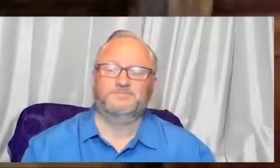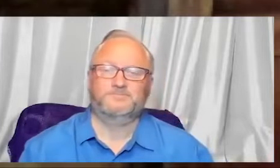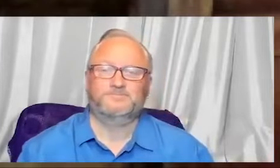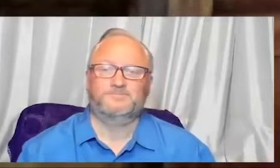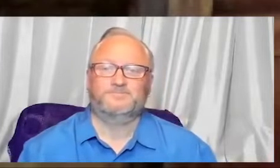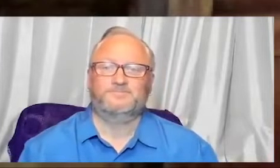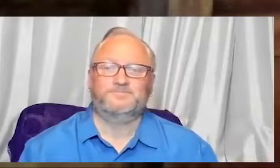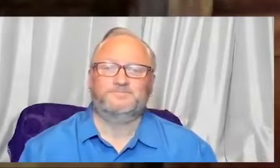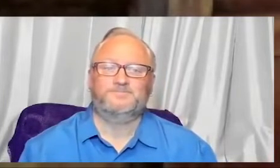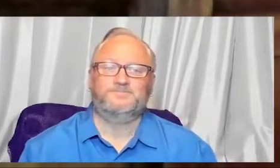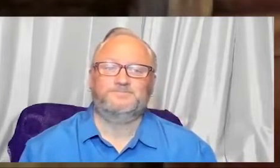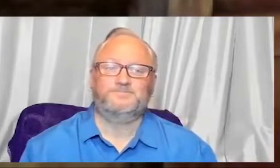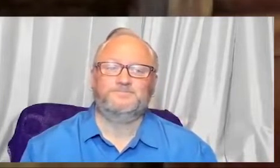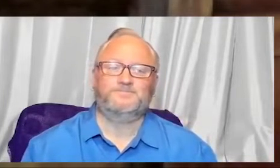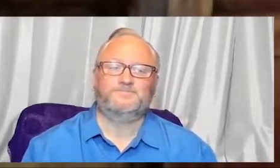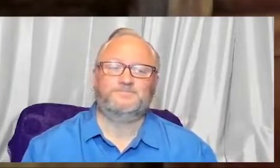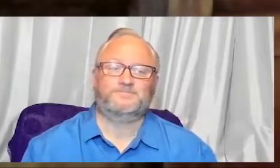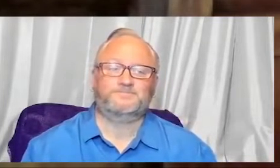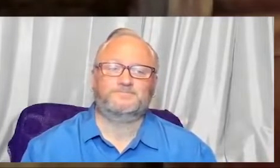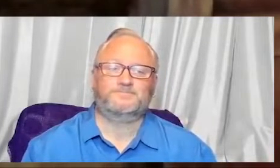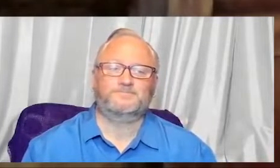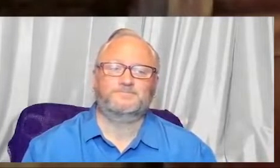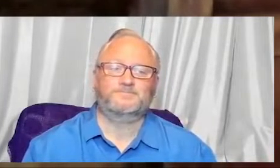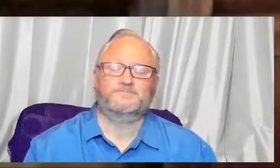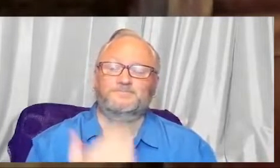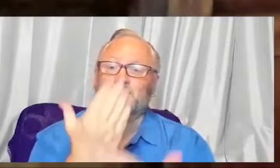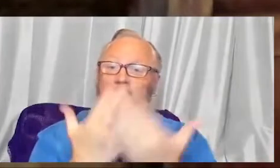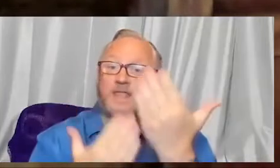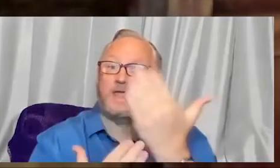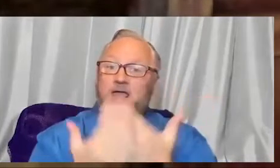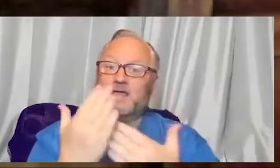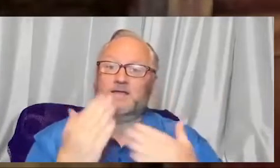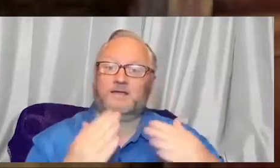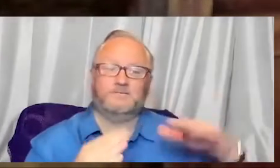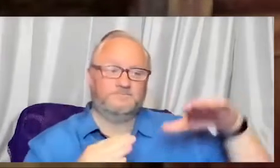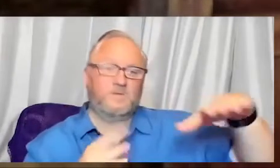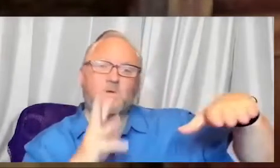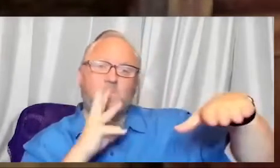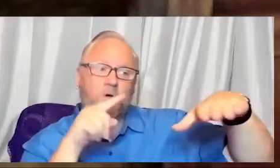Take your hand and dip it in the water.